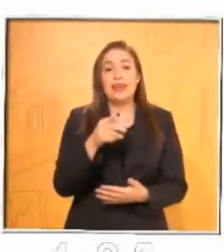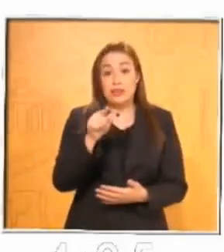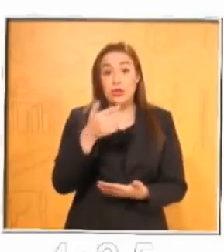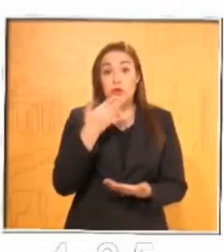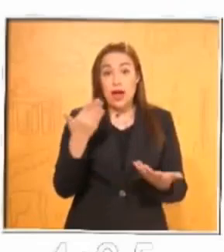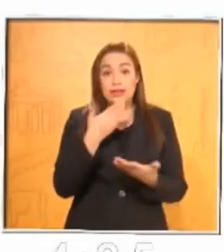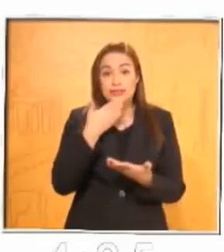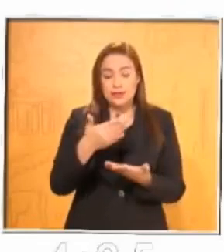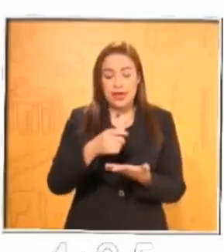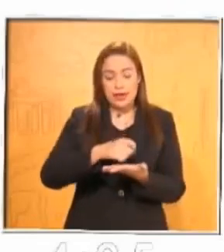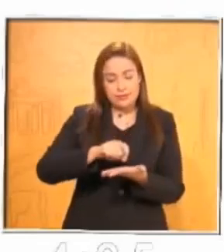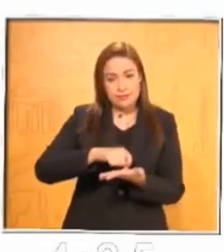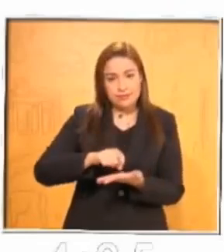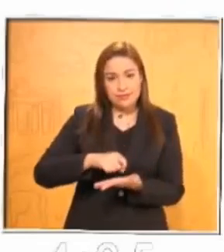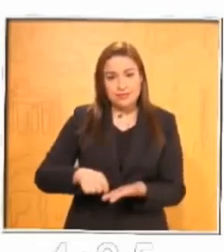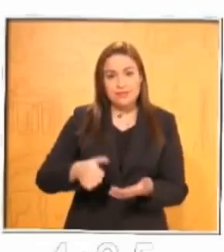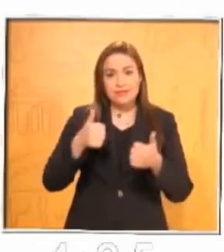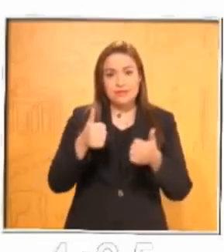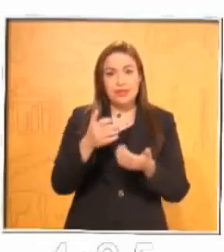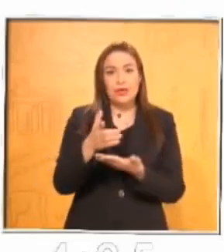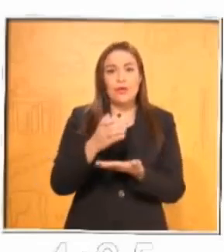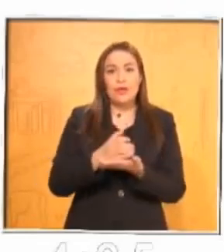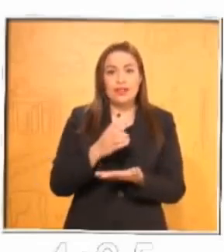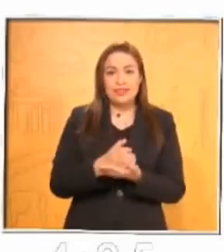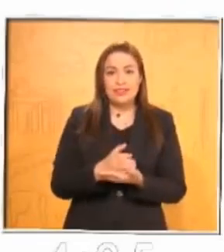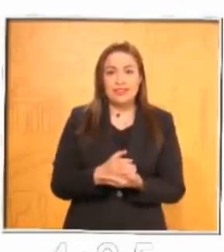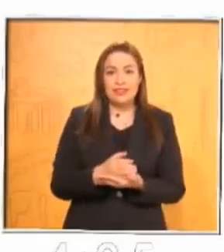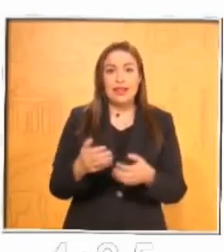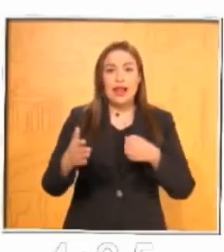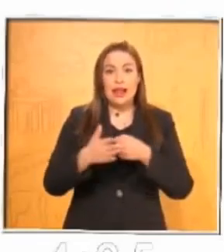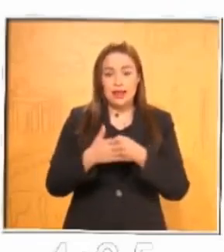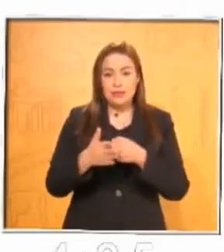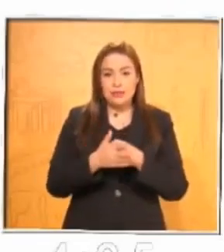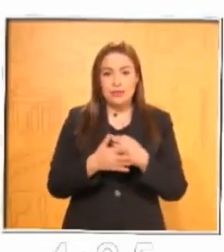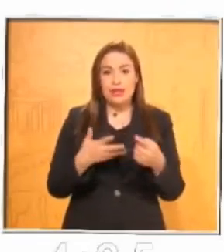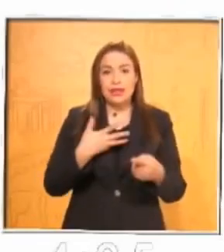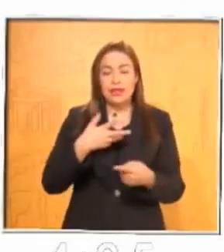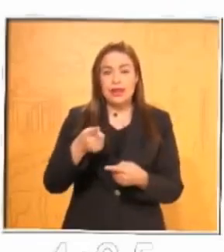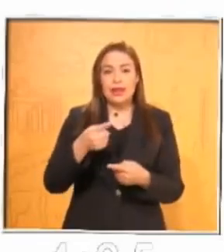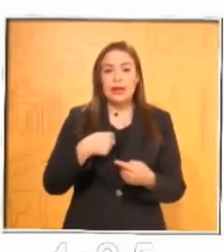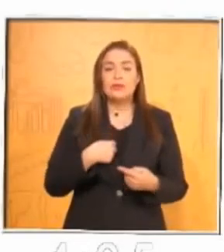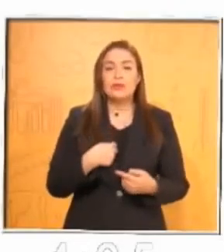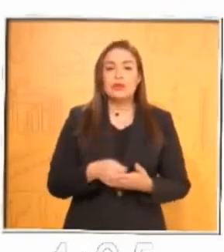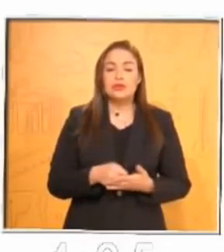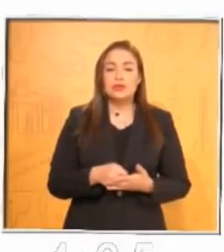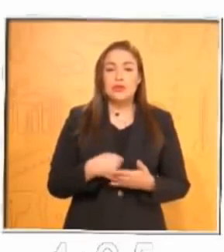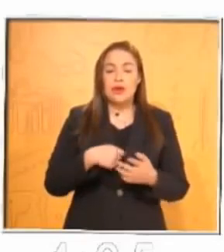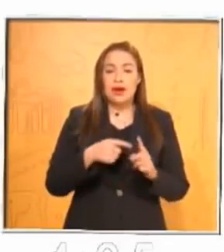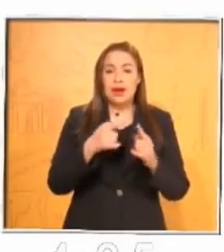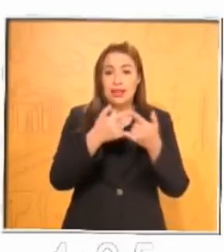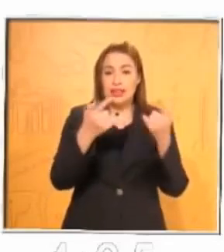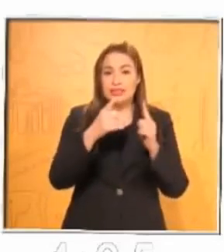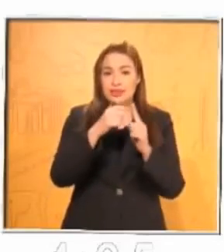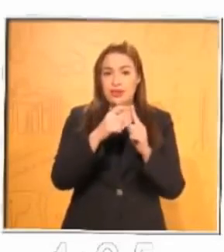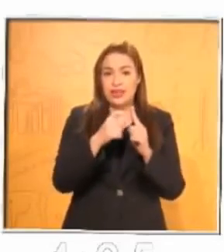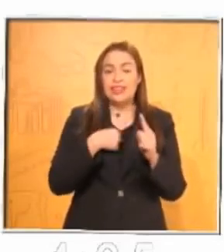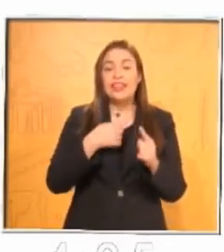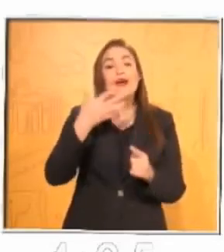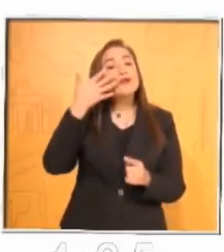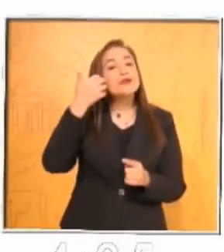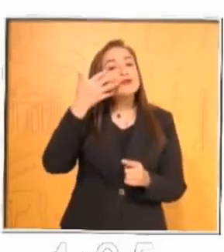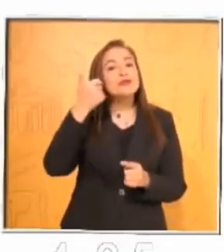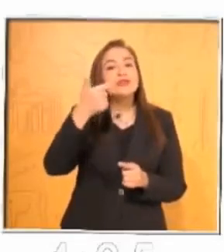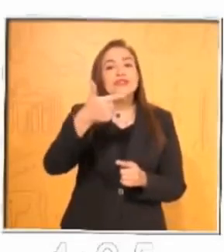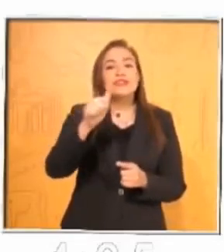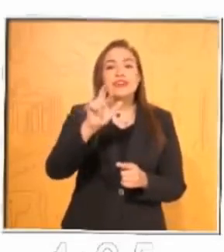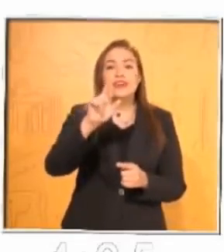for yourself. For the next one, we have a cartoon or a comic strip about Garfield. Do you know